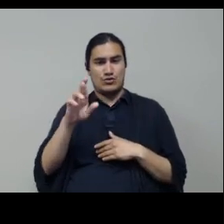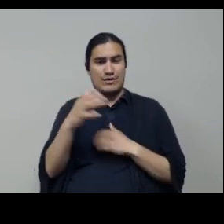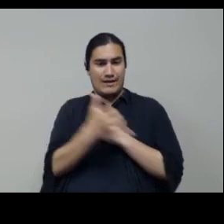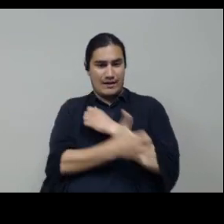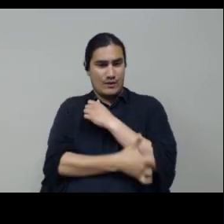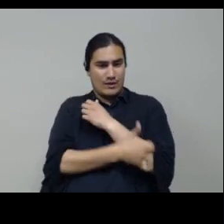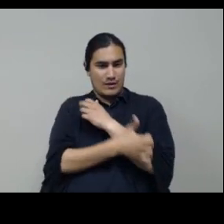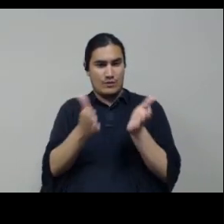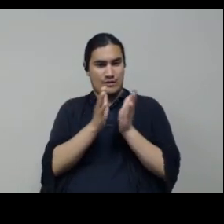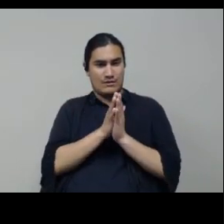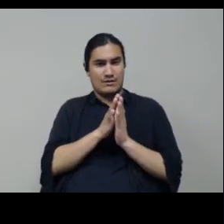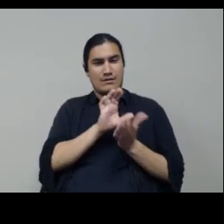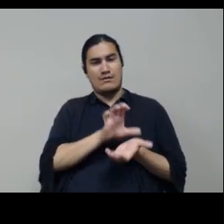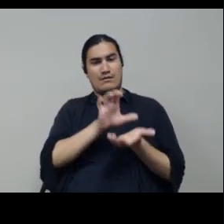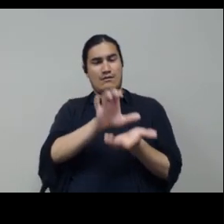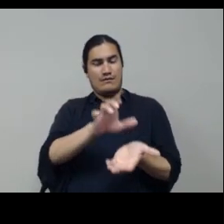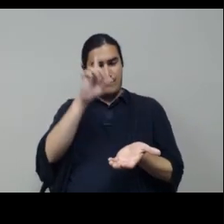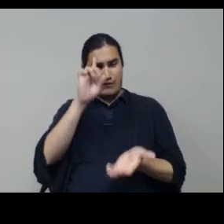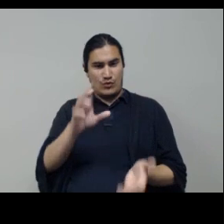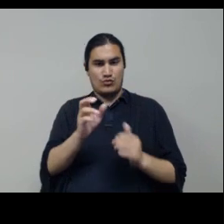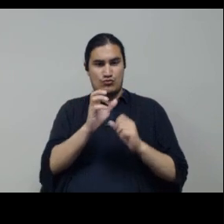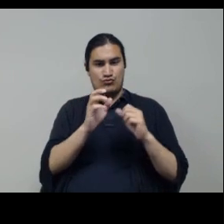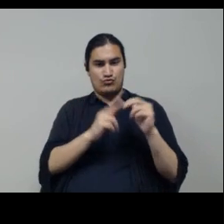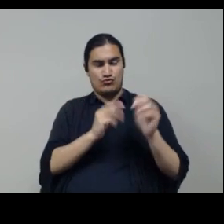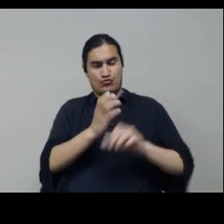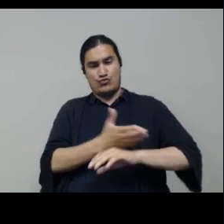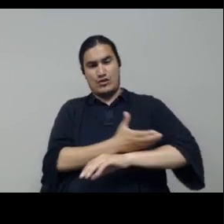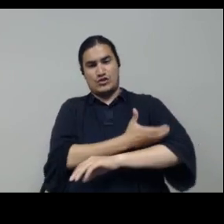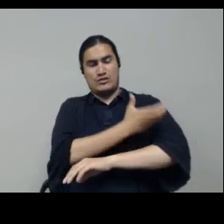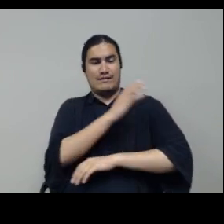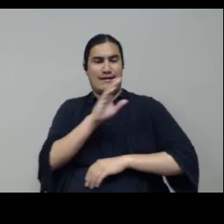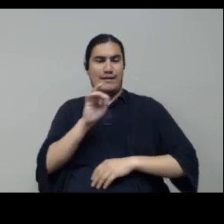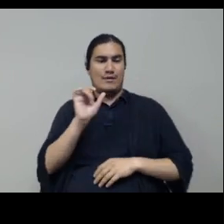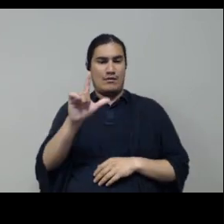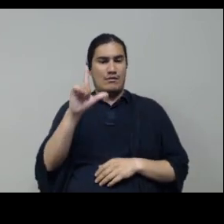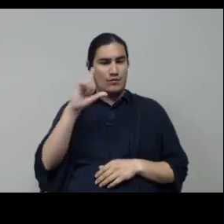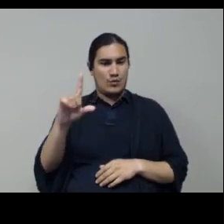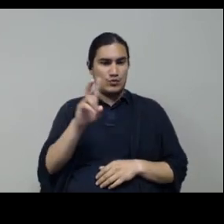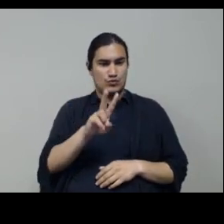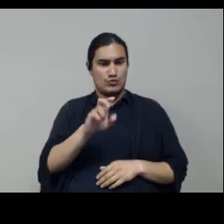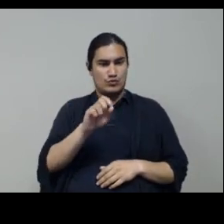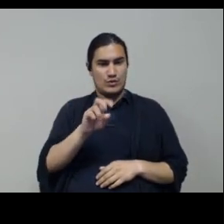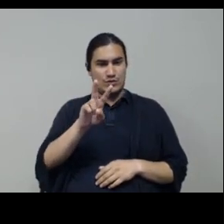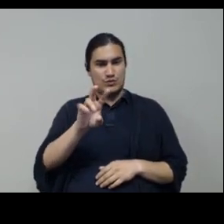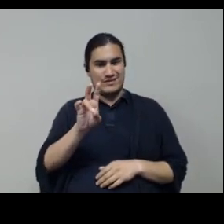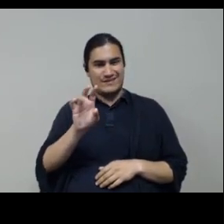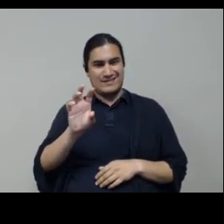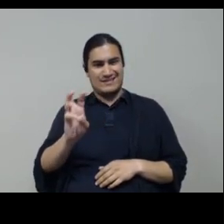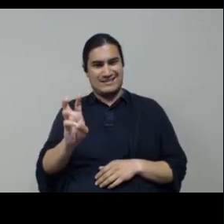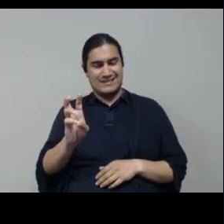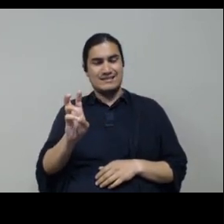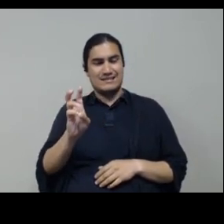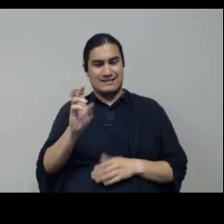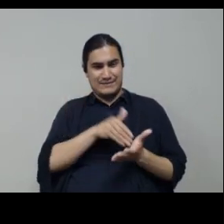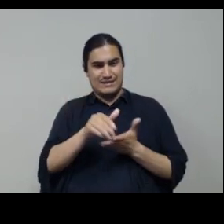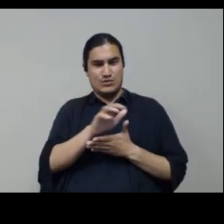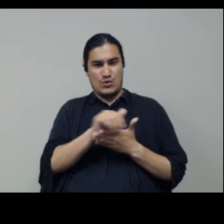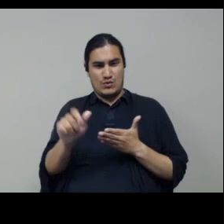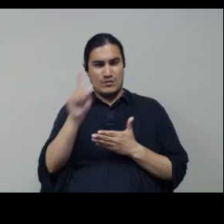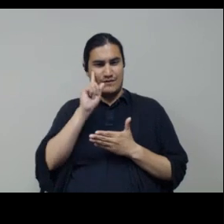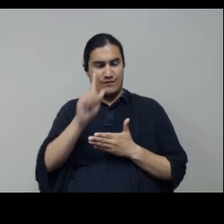supplemental allocation for construction capital of $2.276 million to award the project. The project